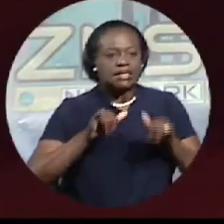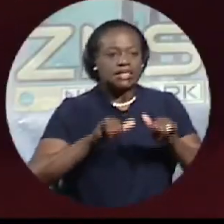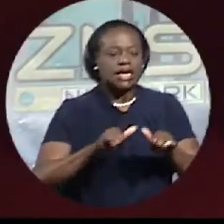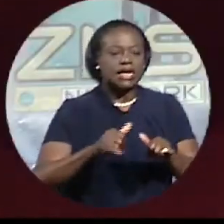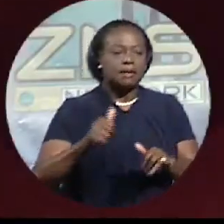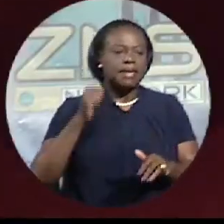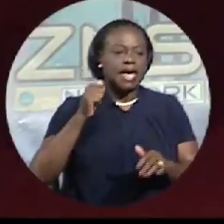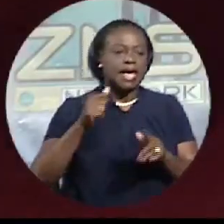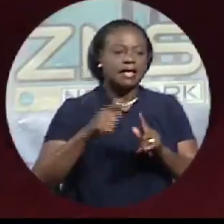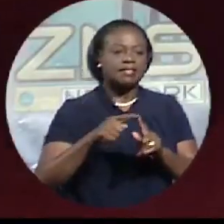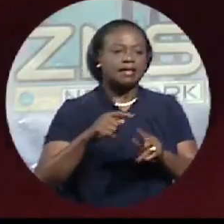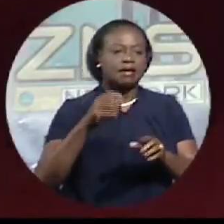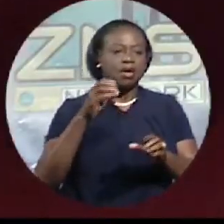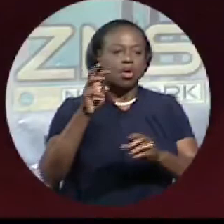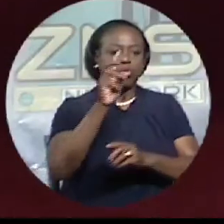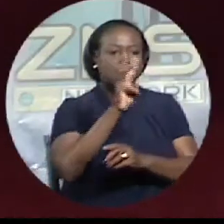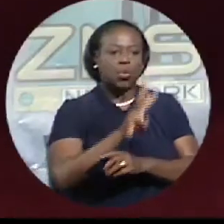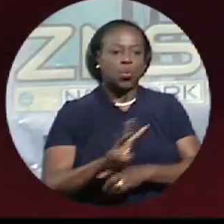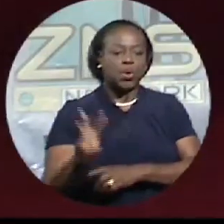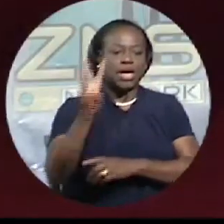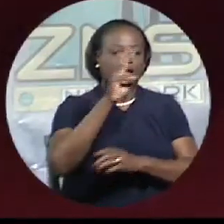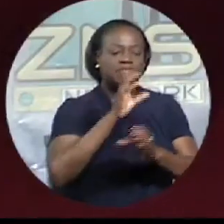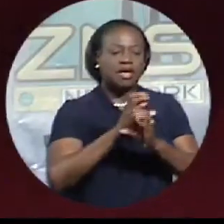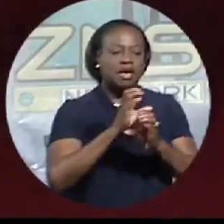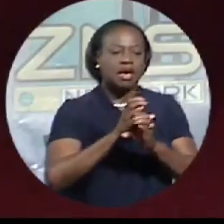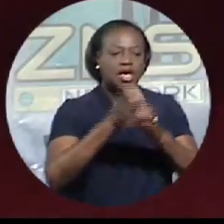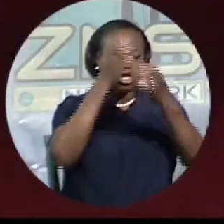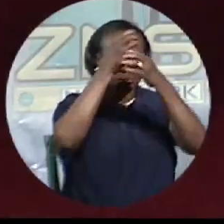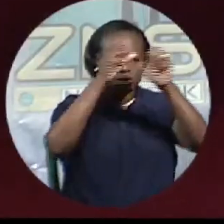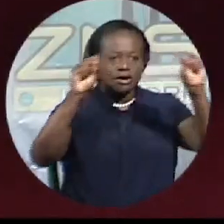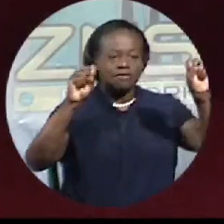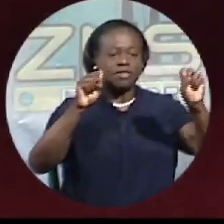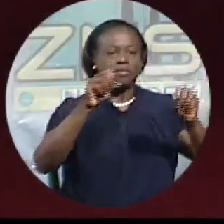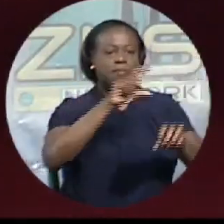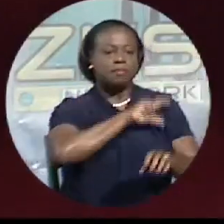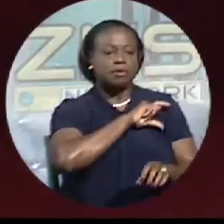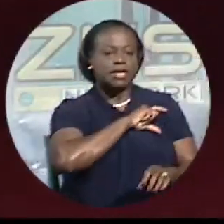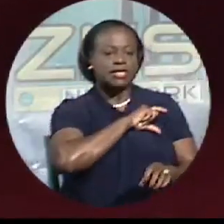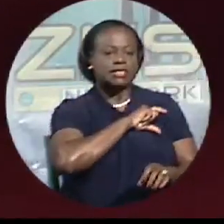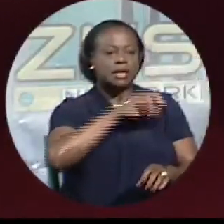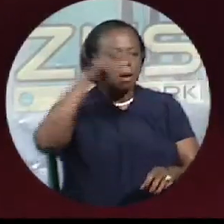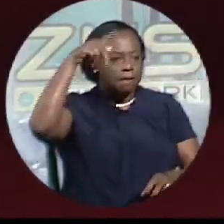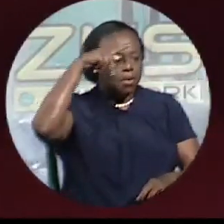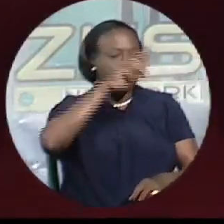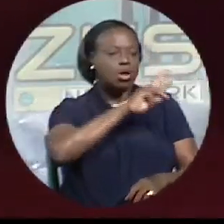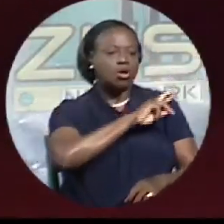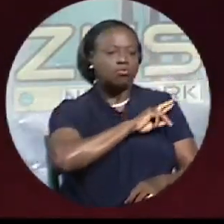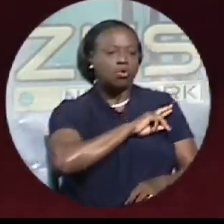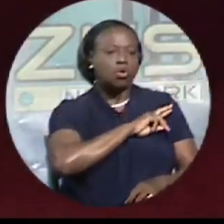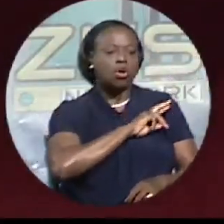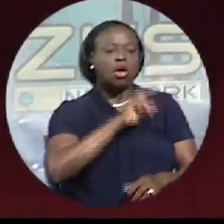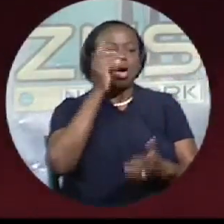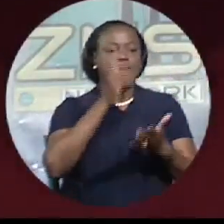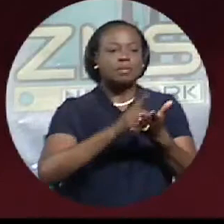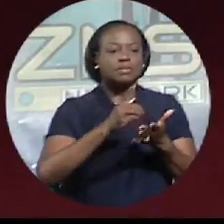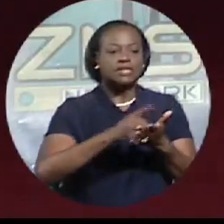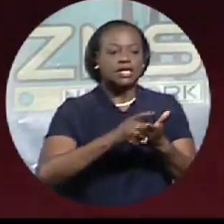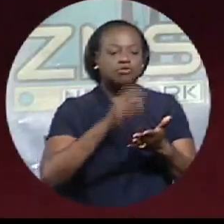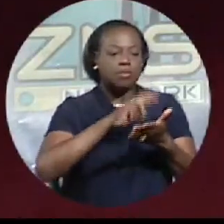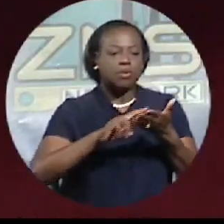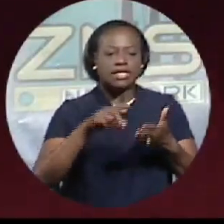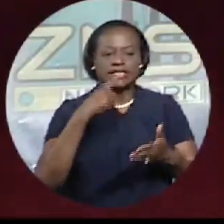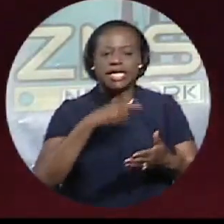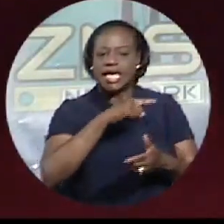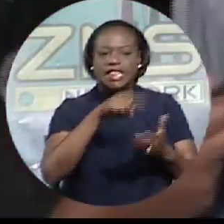investigators processed the area. On the scene, Superintendent of Police and Officer in Charge of CDU, Paul Roll, updated reporters, saying this was not